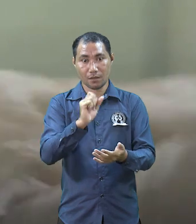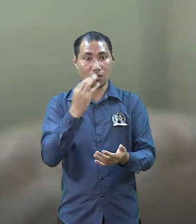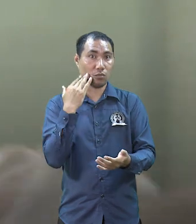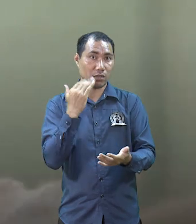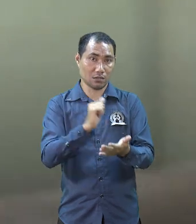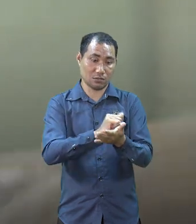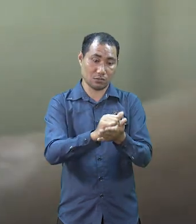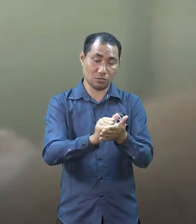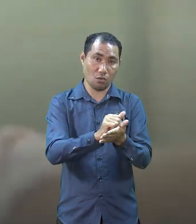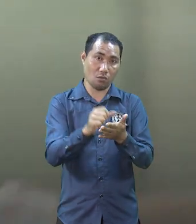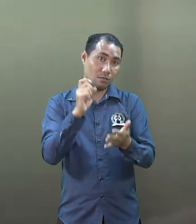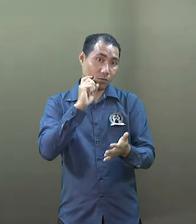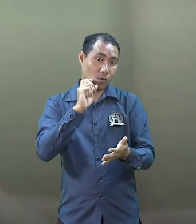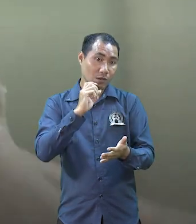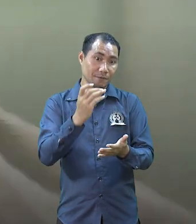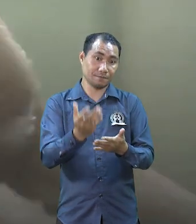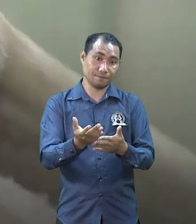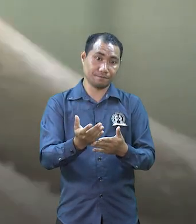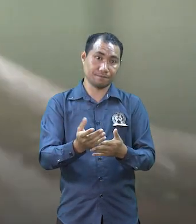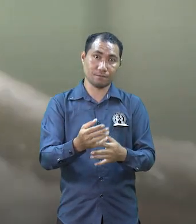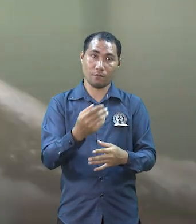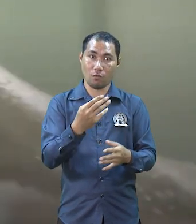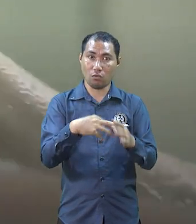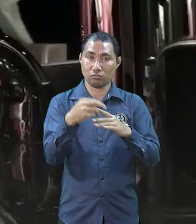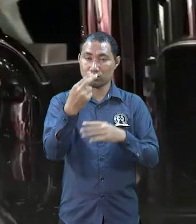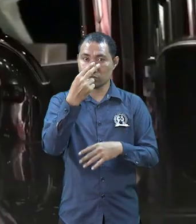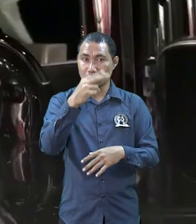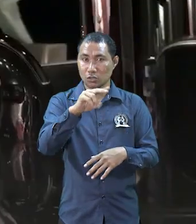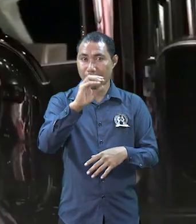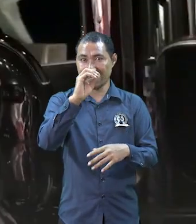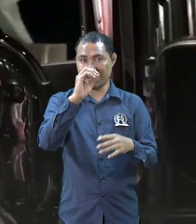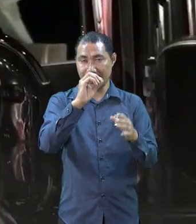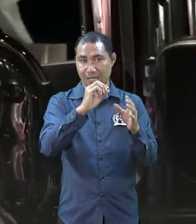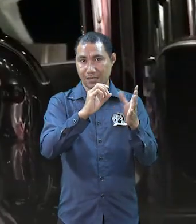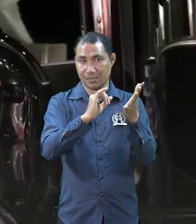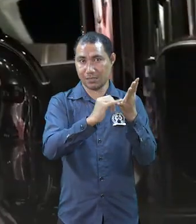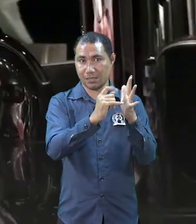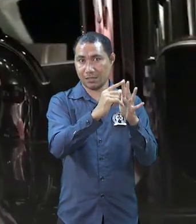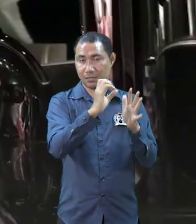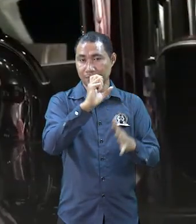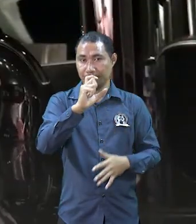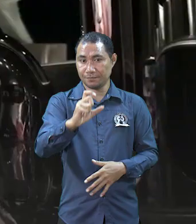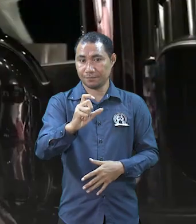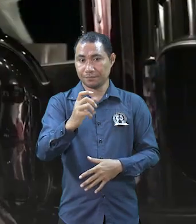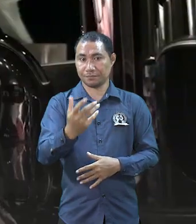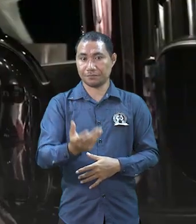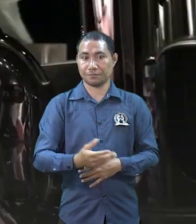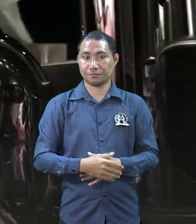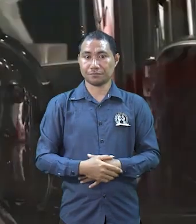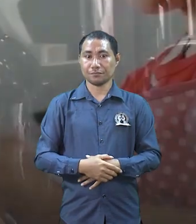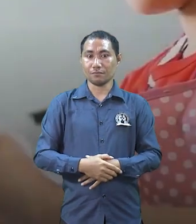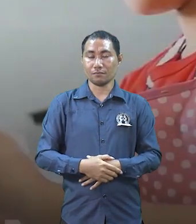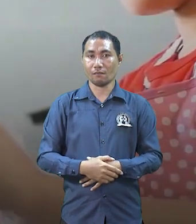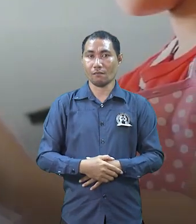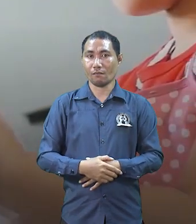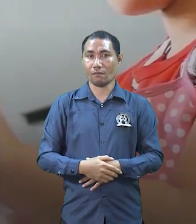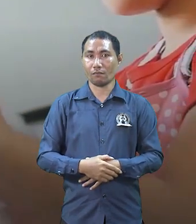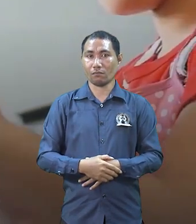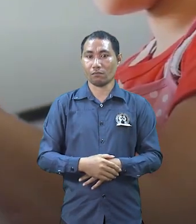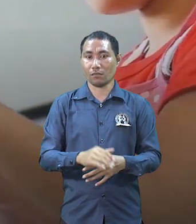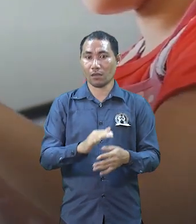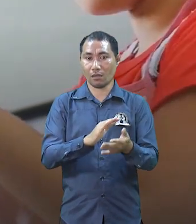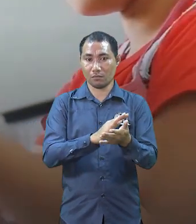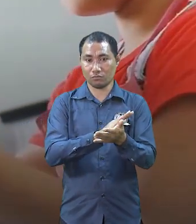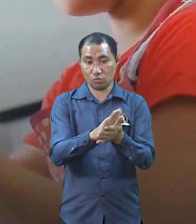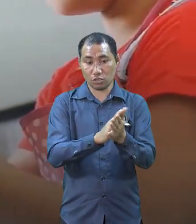soapy water for at least 20 seconds. Do this before and after touching food. Wash your